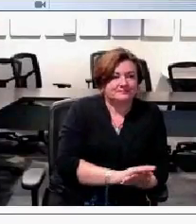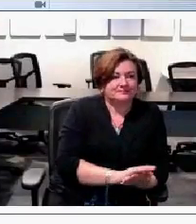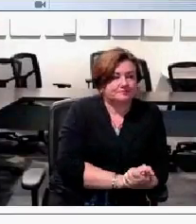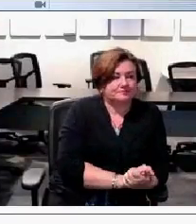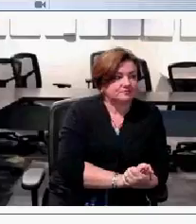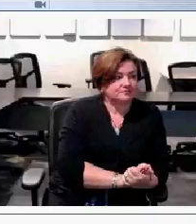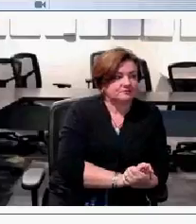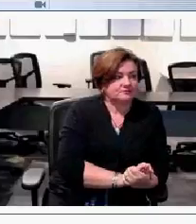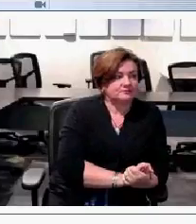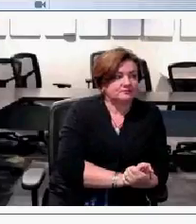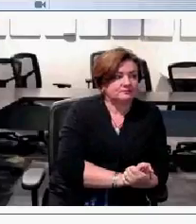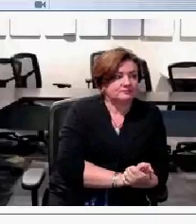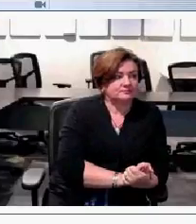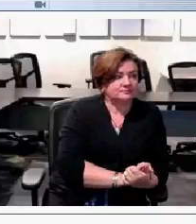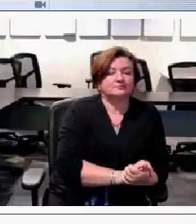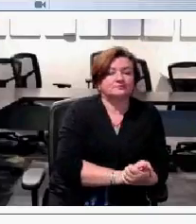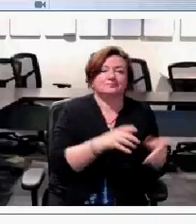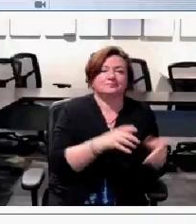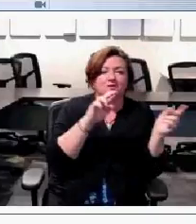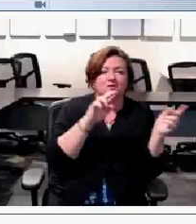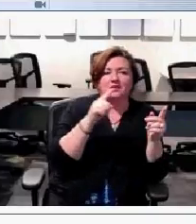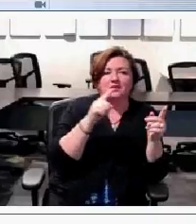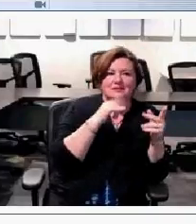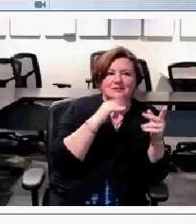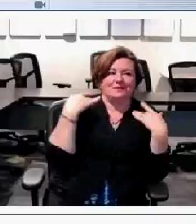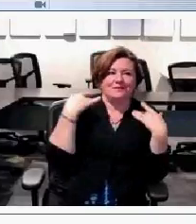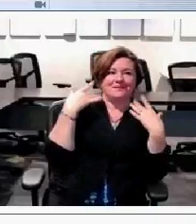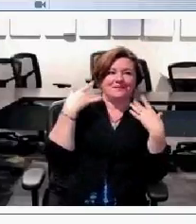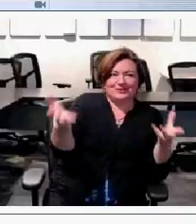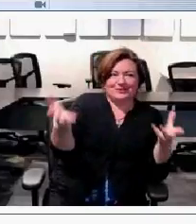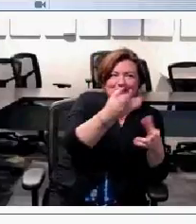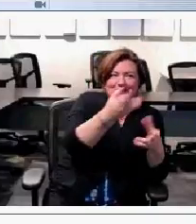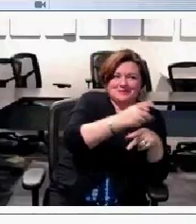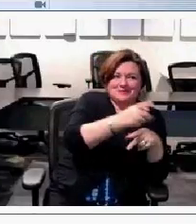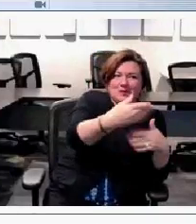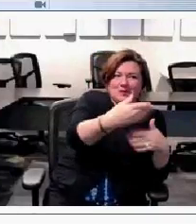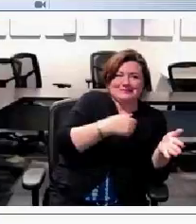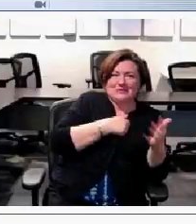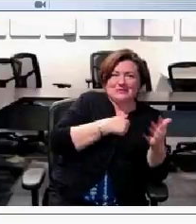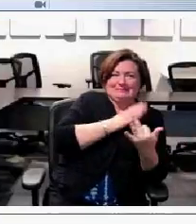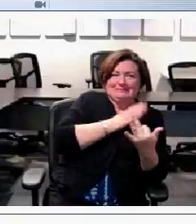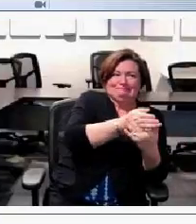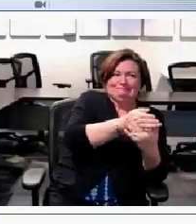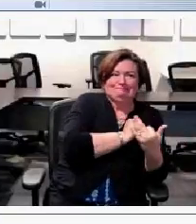confuse and it's fussy. So we'll just nod with the mouse and you can keep going. Sorry about that. No problem.